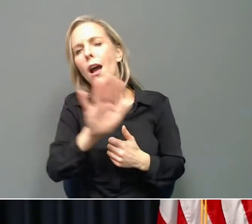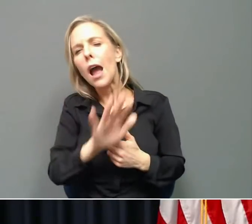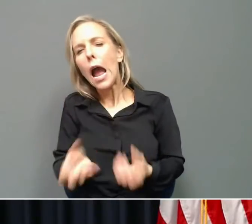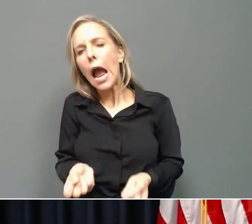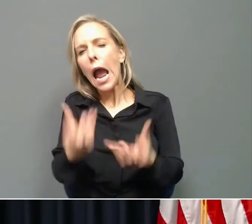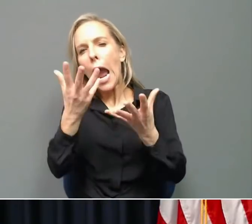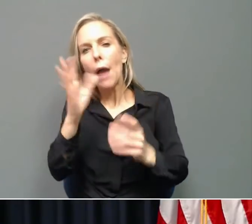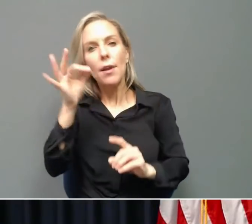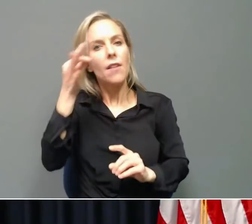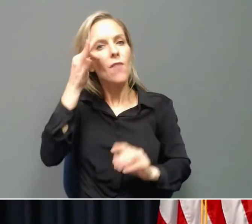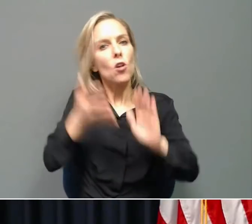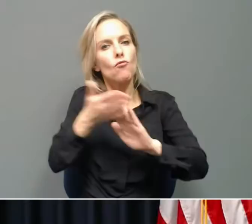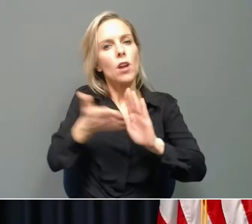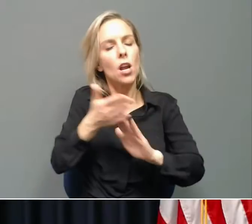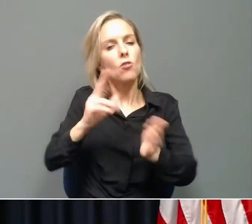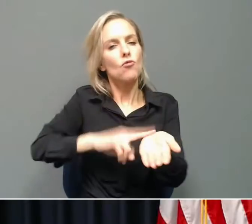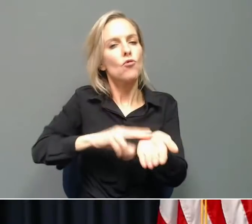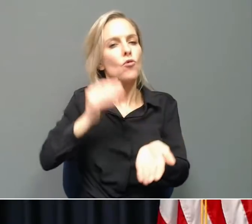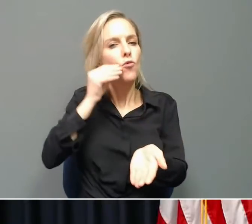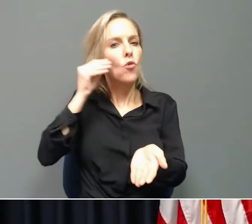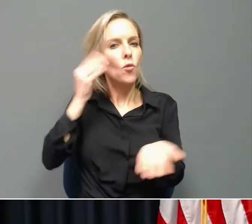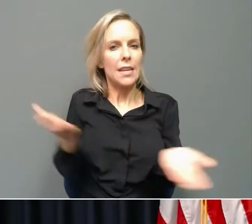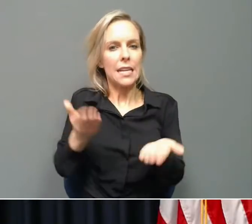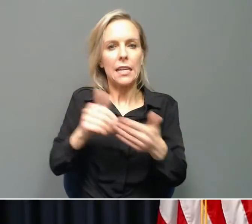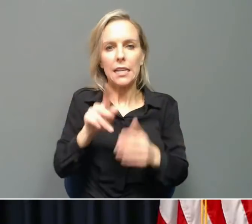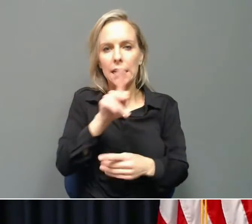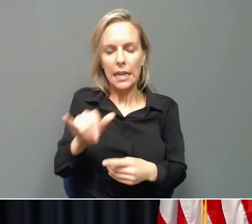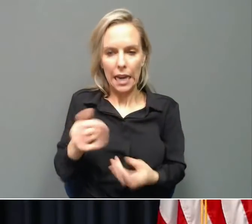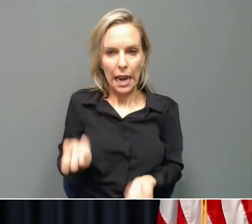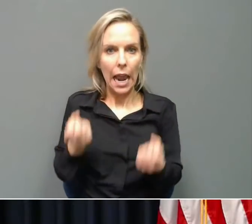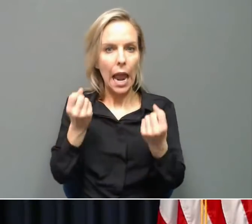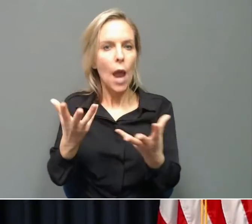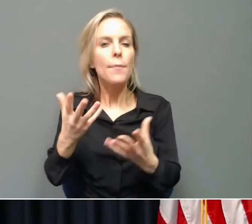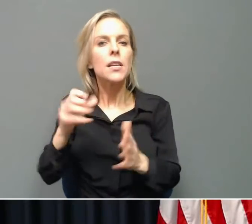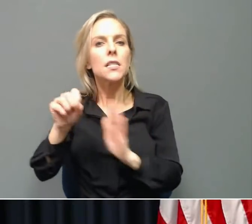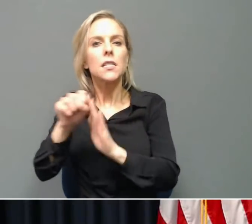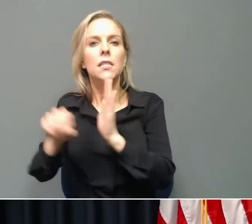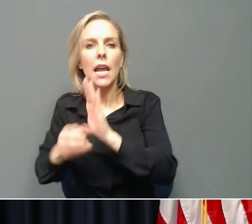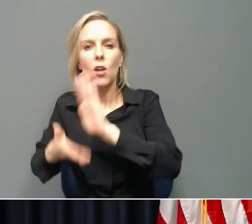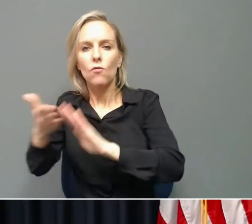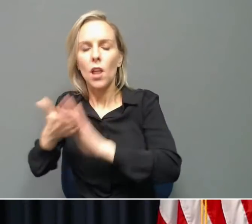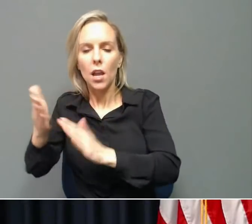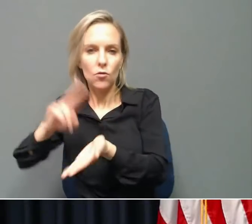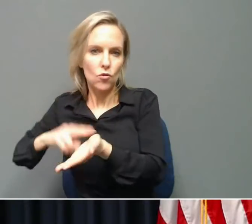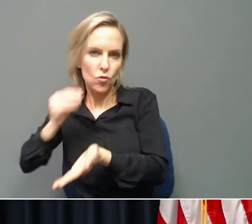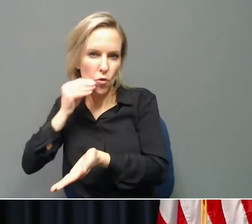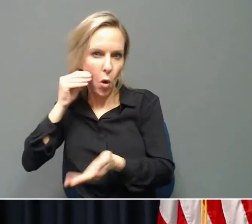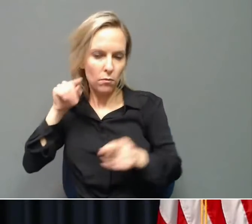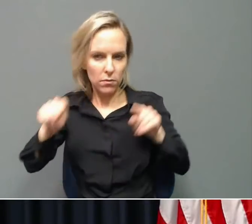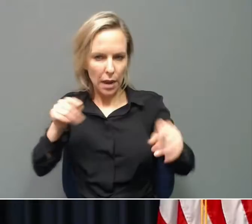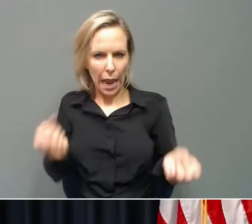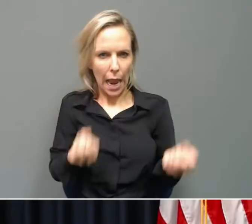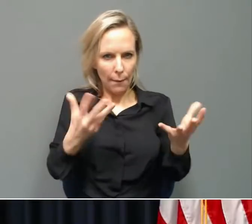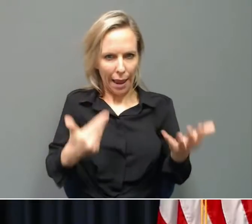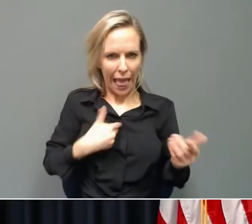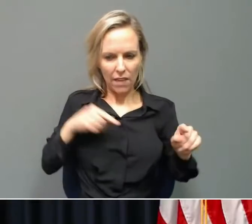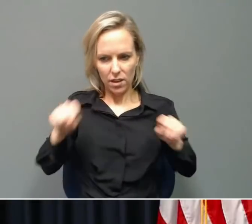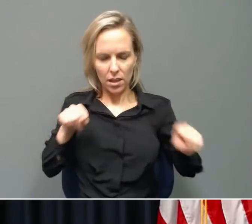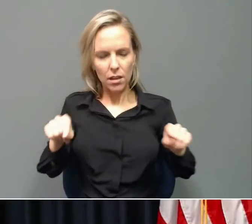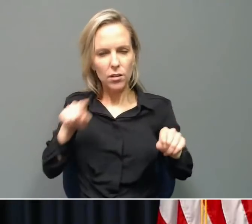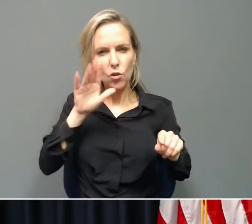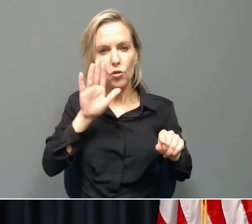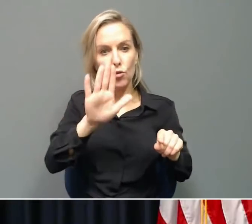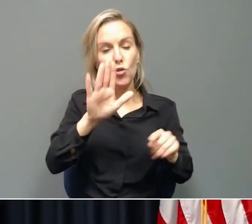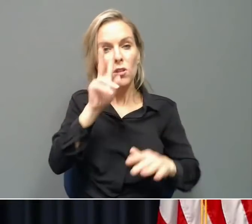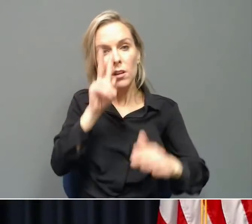nursing homes are in Kentucky and how many state regulated? And then do you anticipate in the months